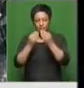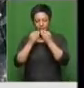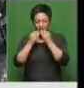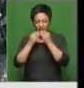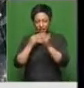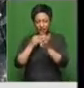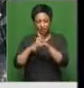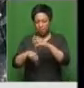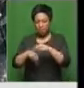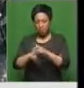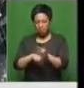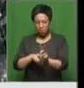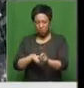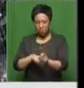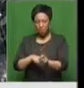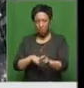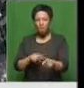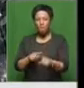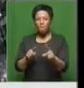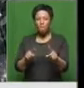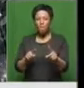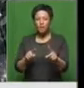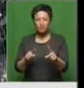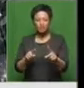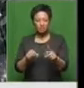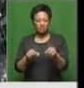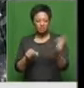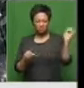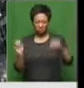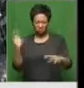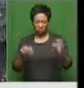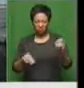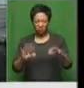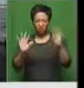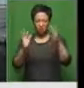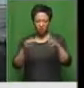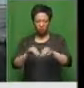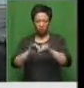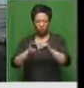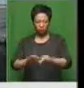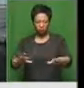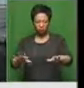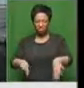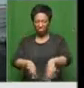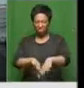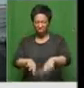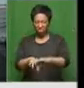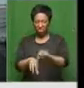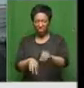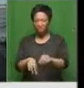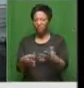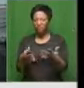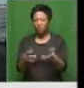problem here. It's the pollution and the management of plastic, which is the concern. Often we tend to